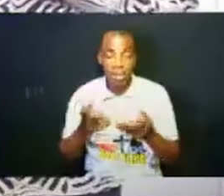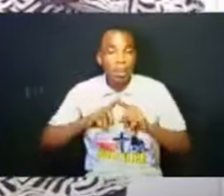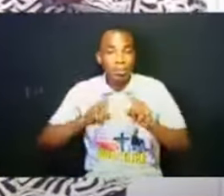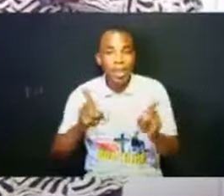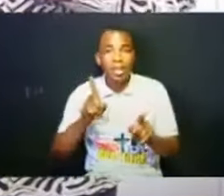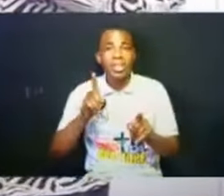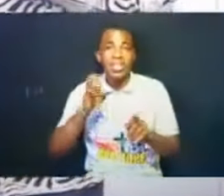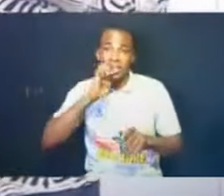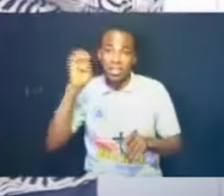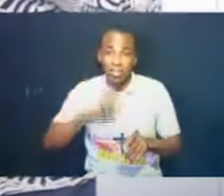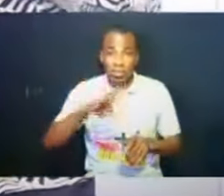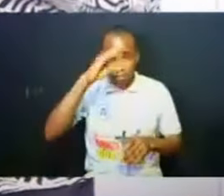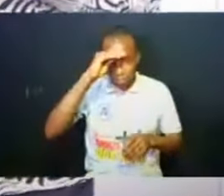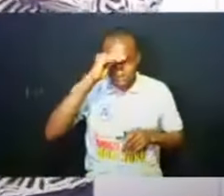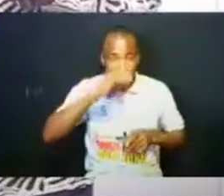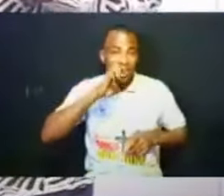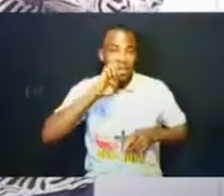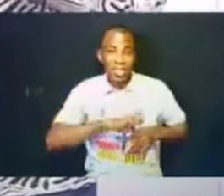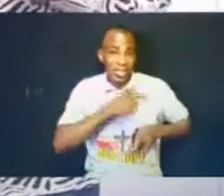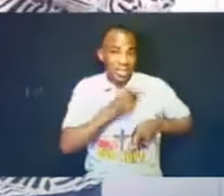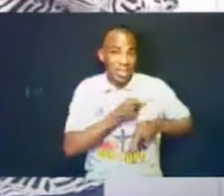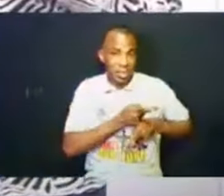of the evil stored up in him.